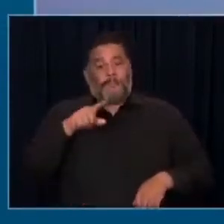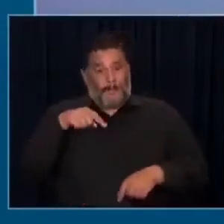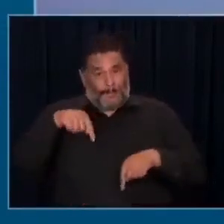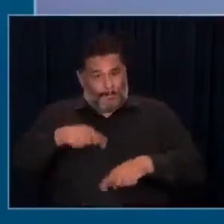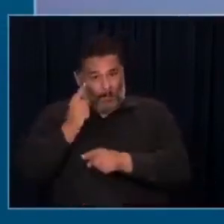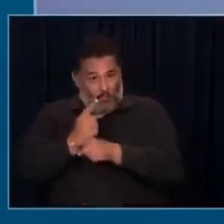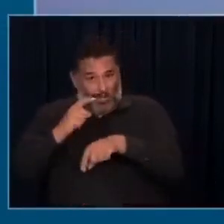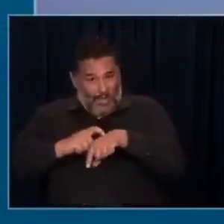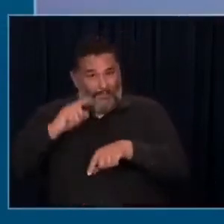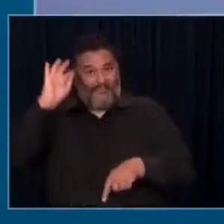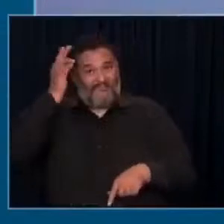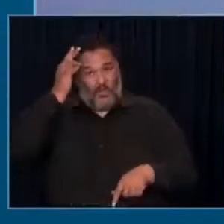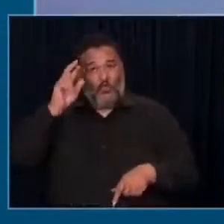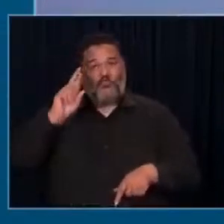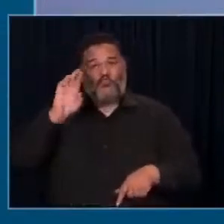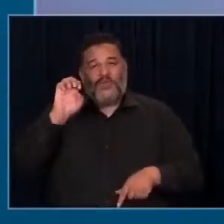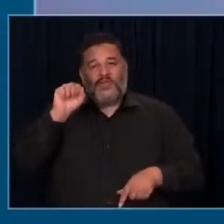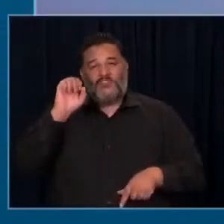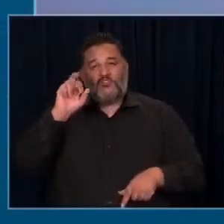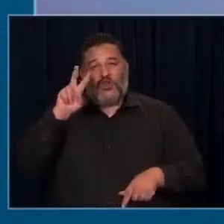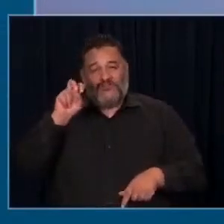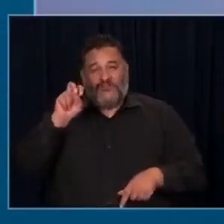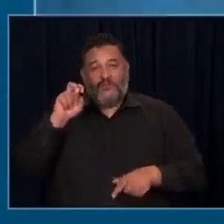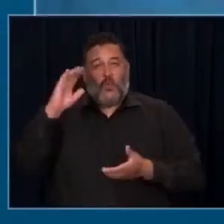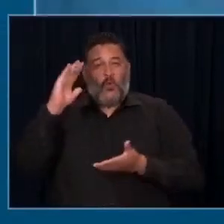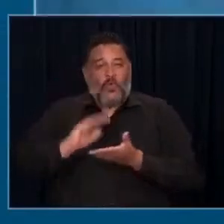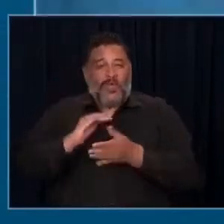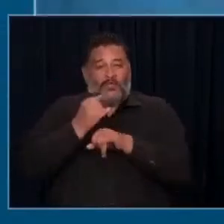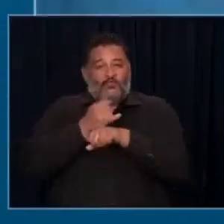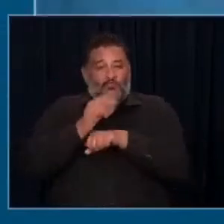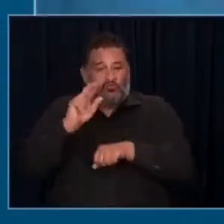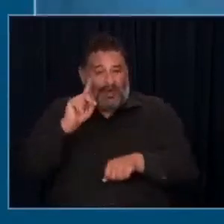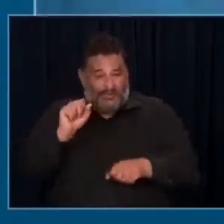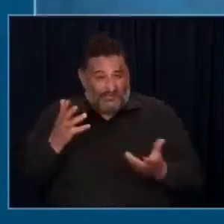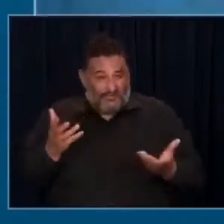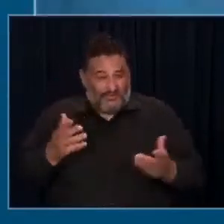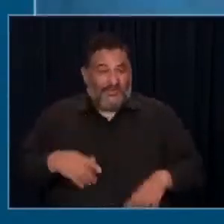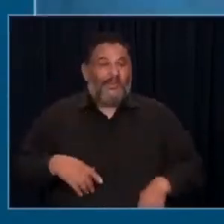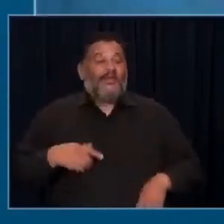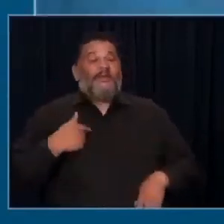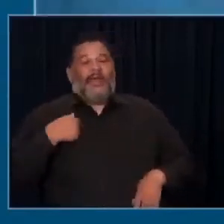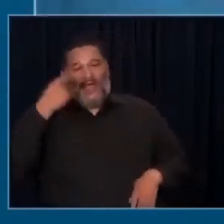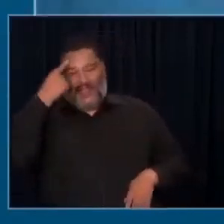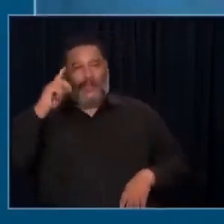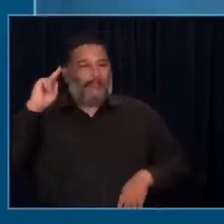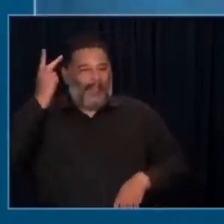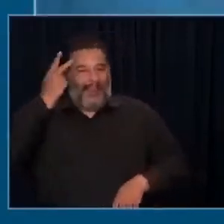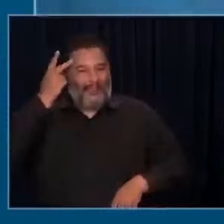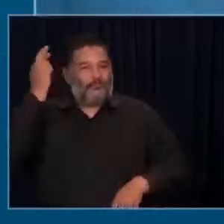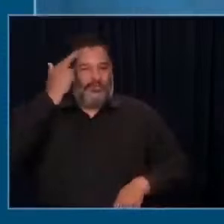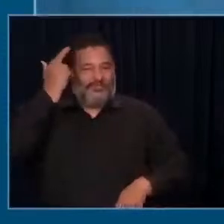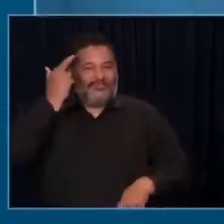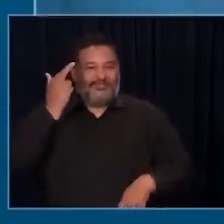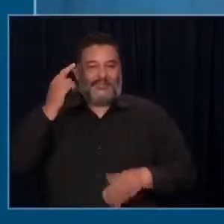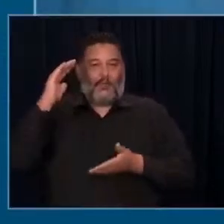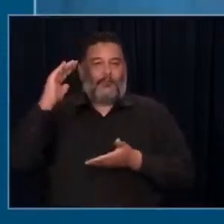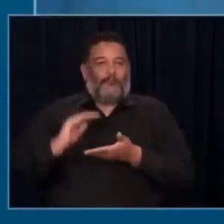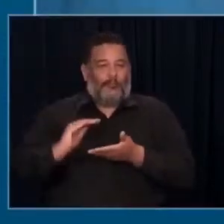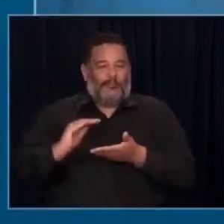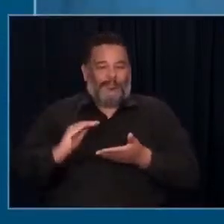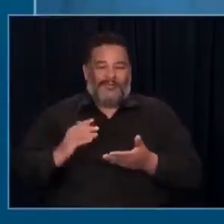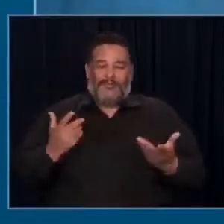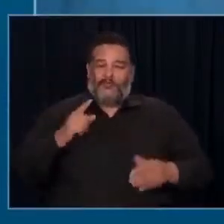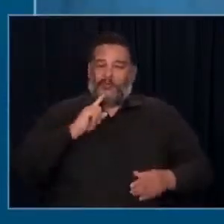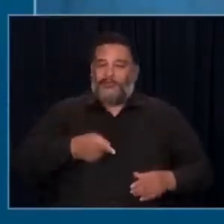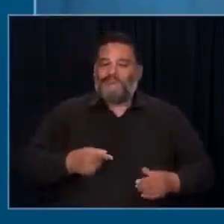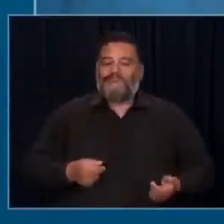lower interest rates? I think it's a political move more than anything else. The thing that bothers me